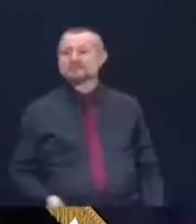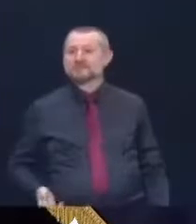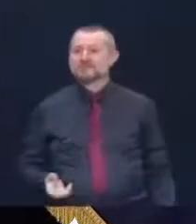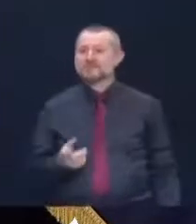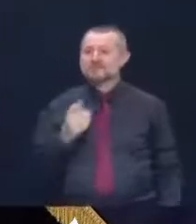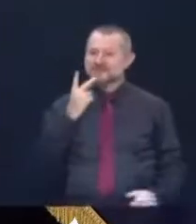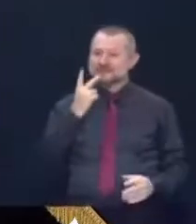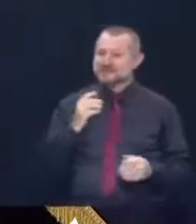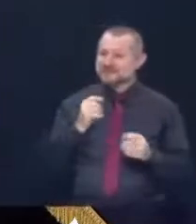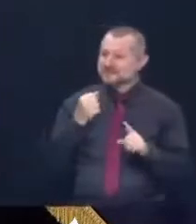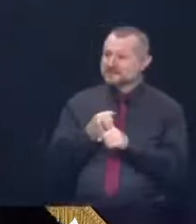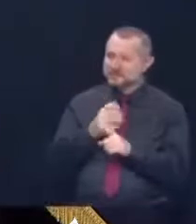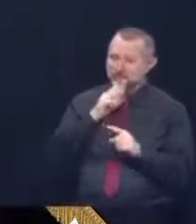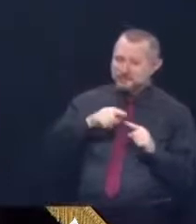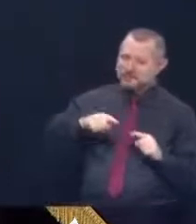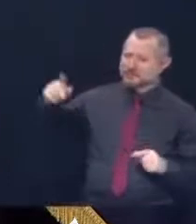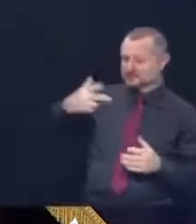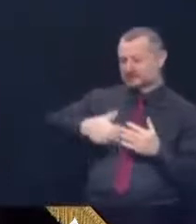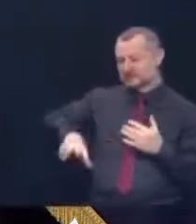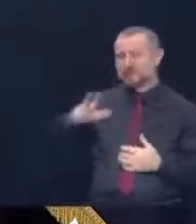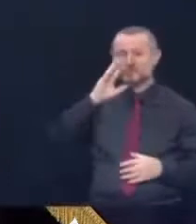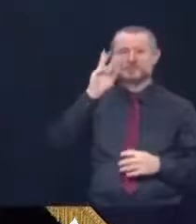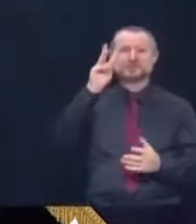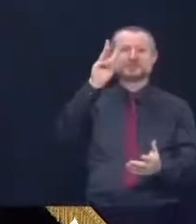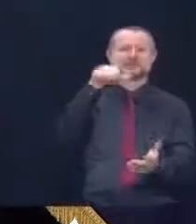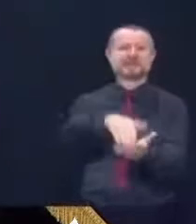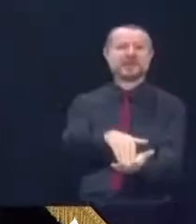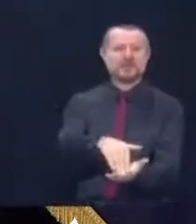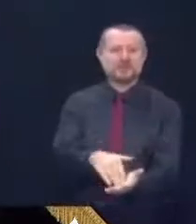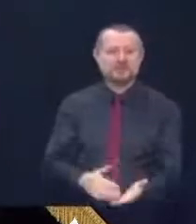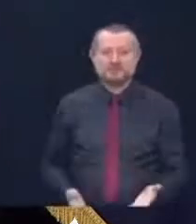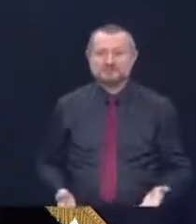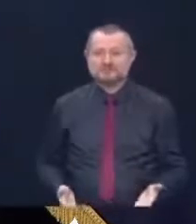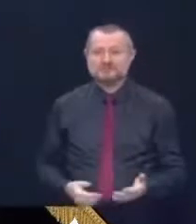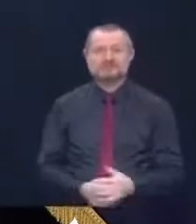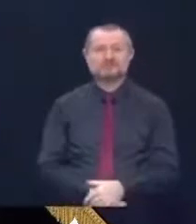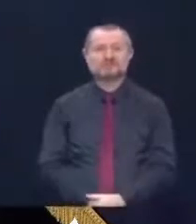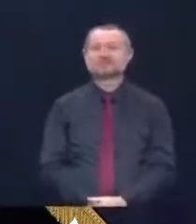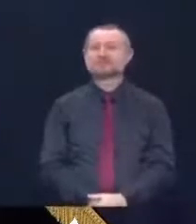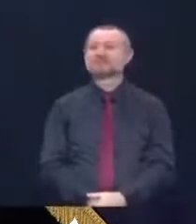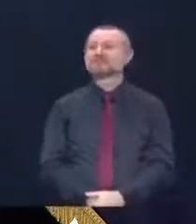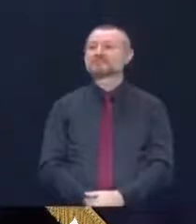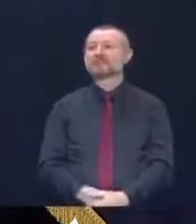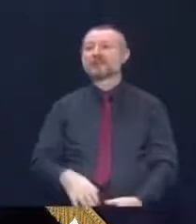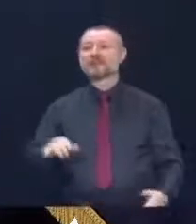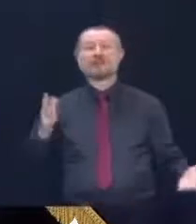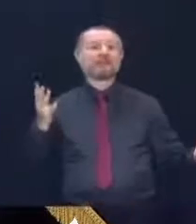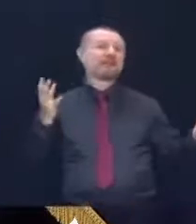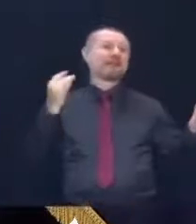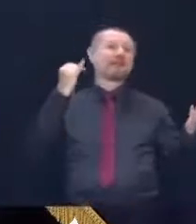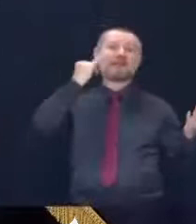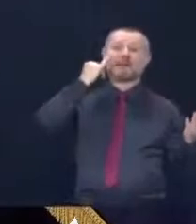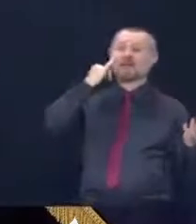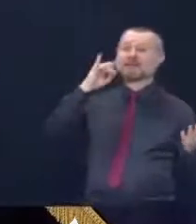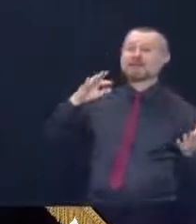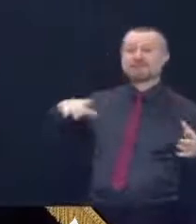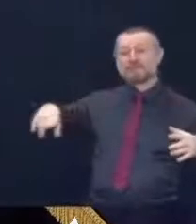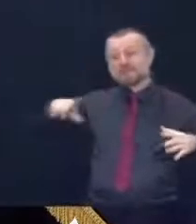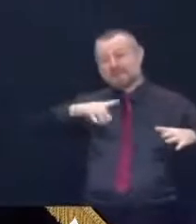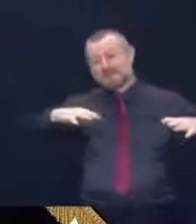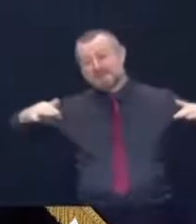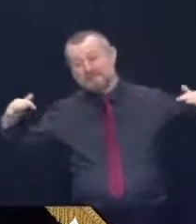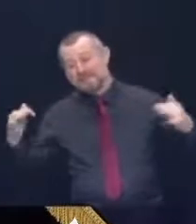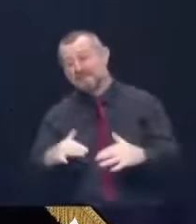going to 6,000 cases in 3 weeks. you can't have an accelerant on that